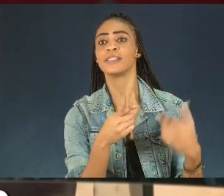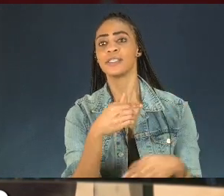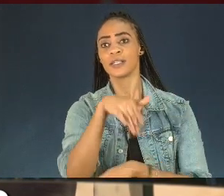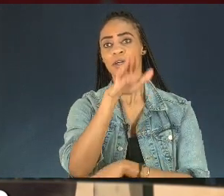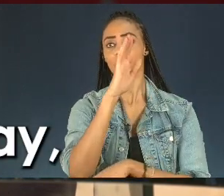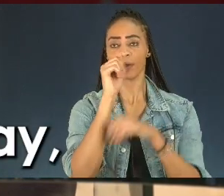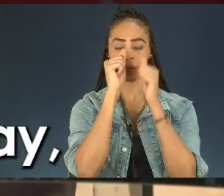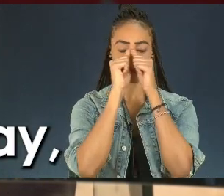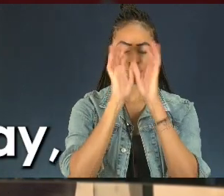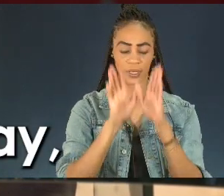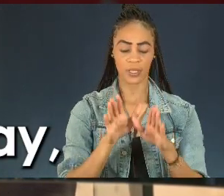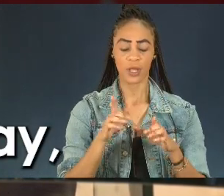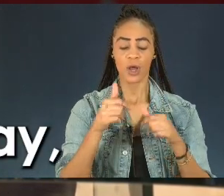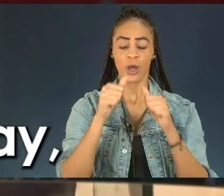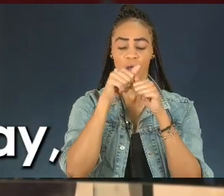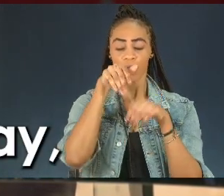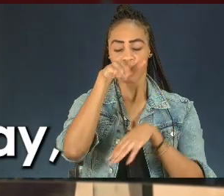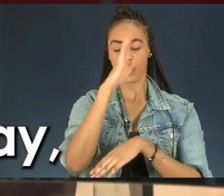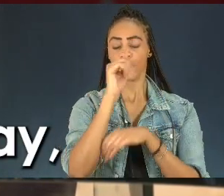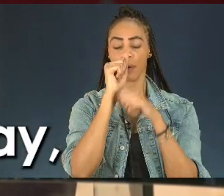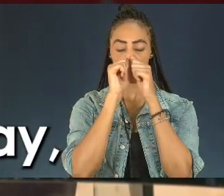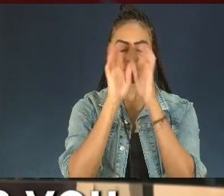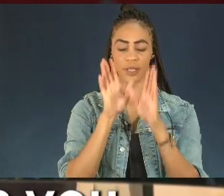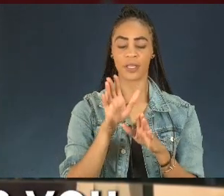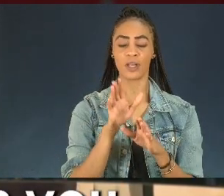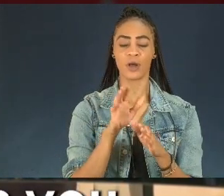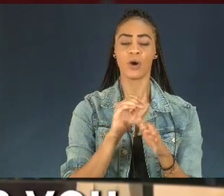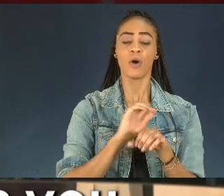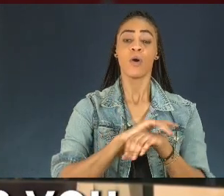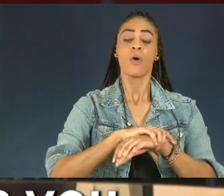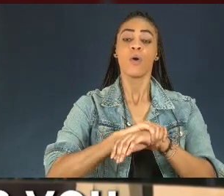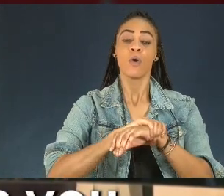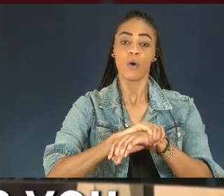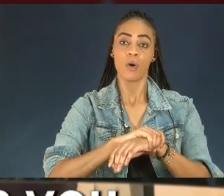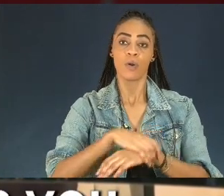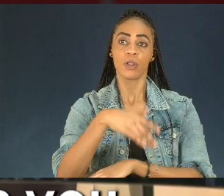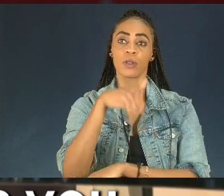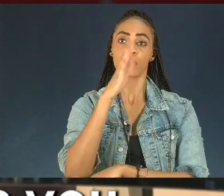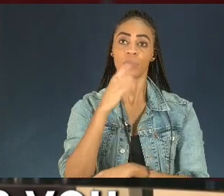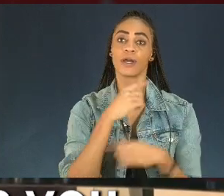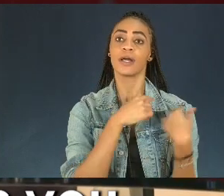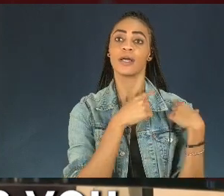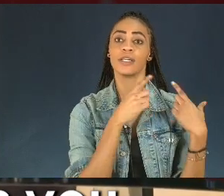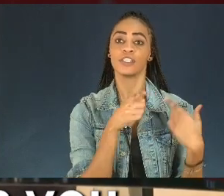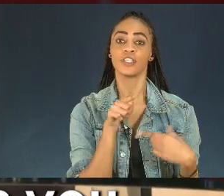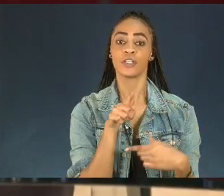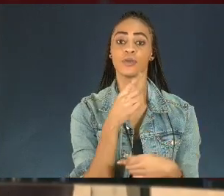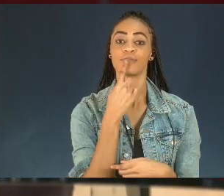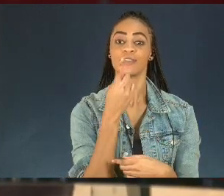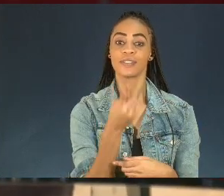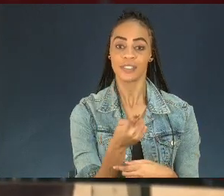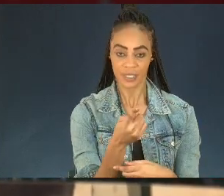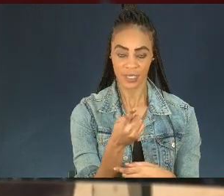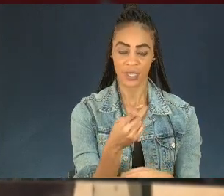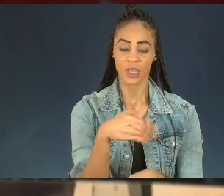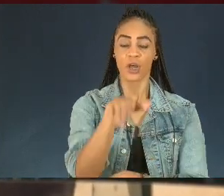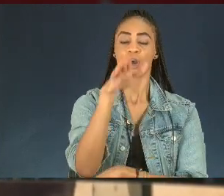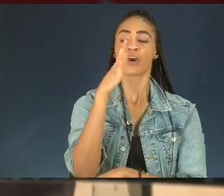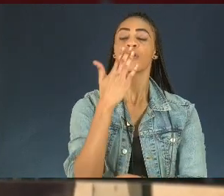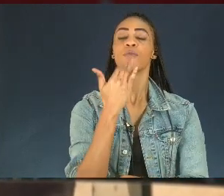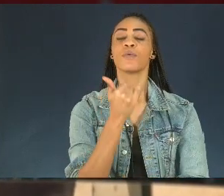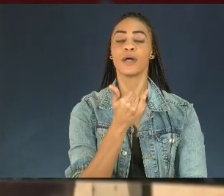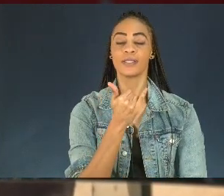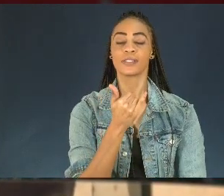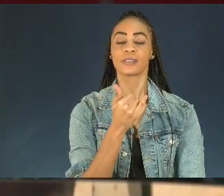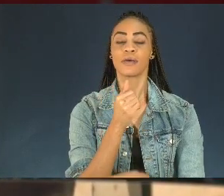month. May you hold on to God and say, I will not let you go until you bless me. Because God really wants to bless you. God is a